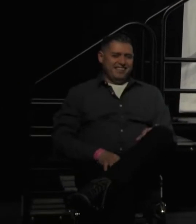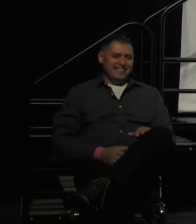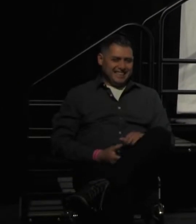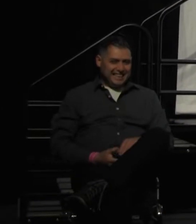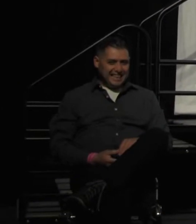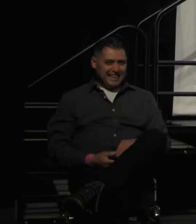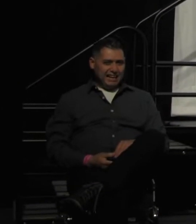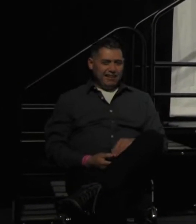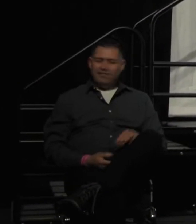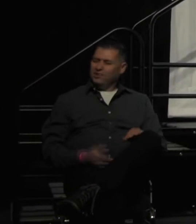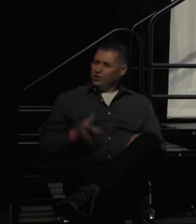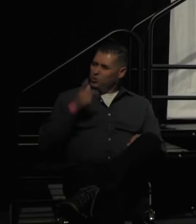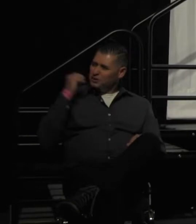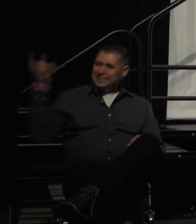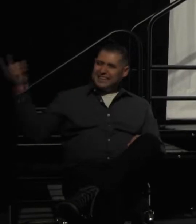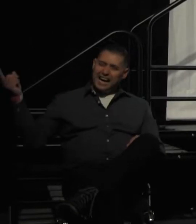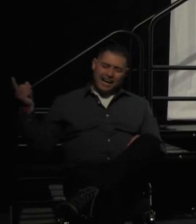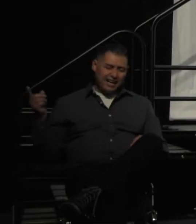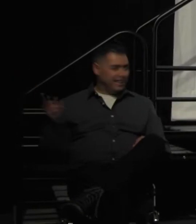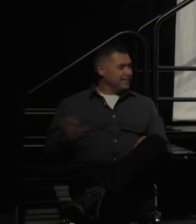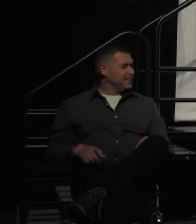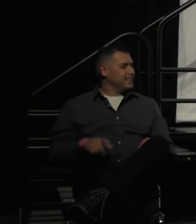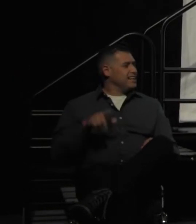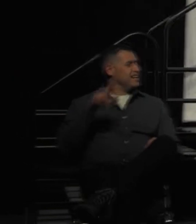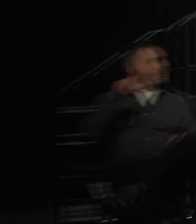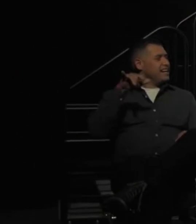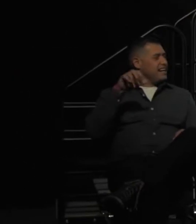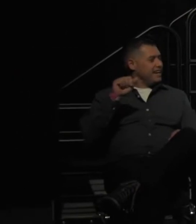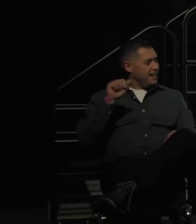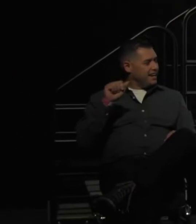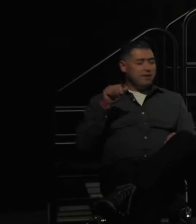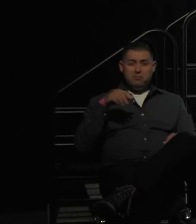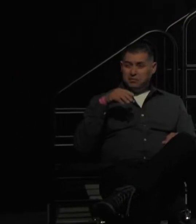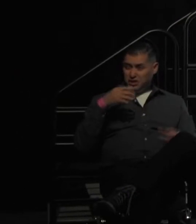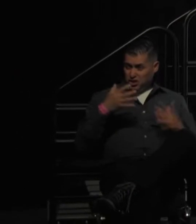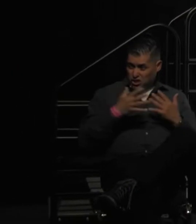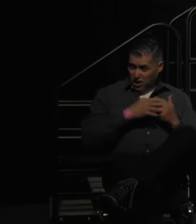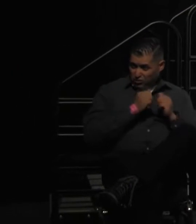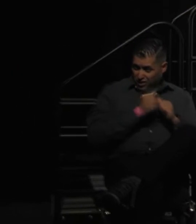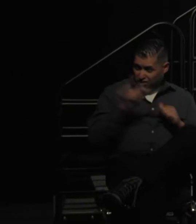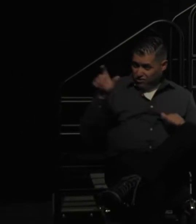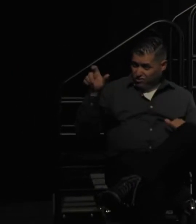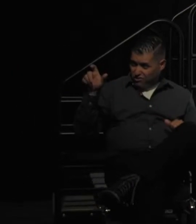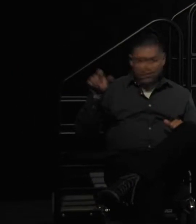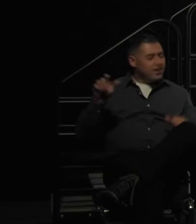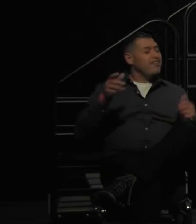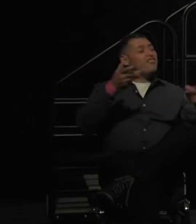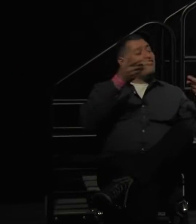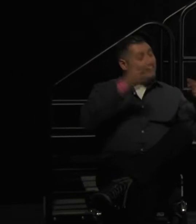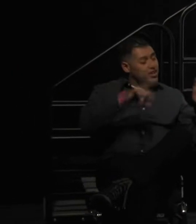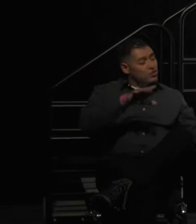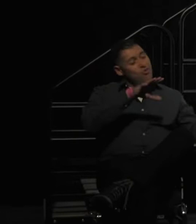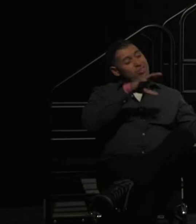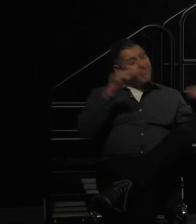Who the fuck is this guy? Yeah, man. So, was I in jail with him? No, it was right after you got out of